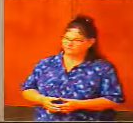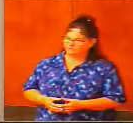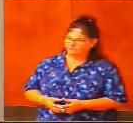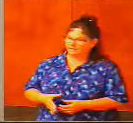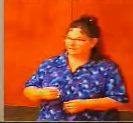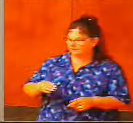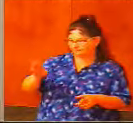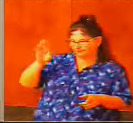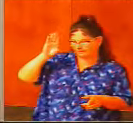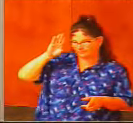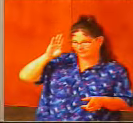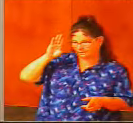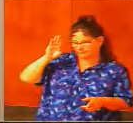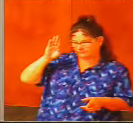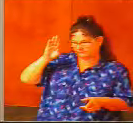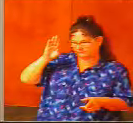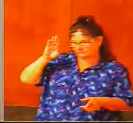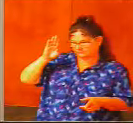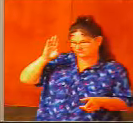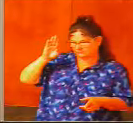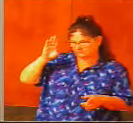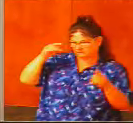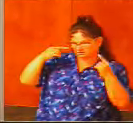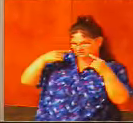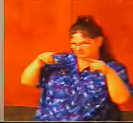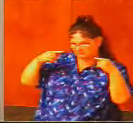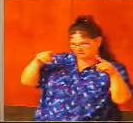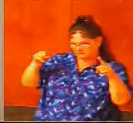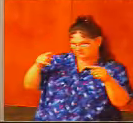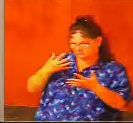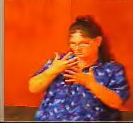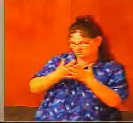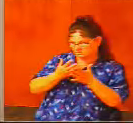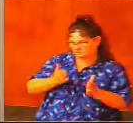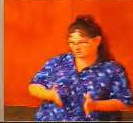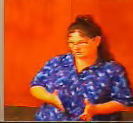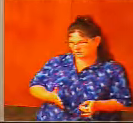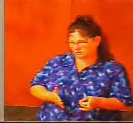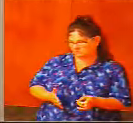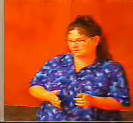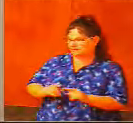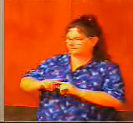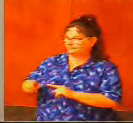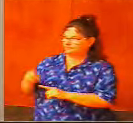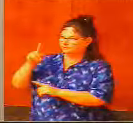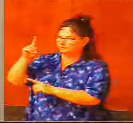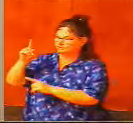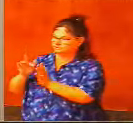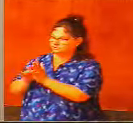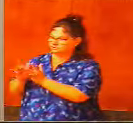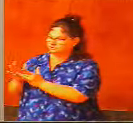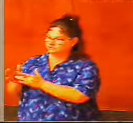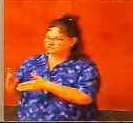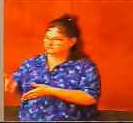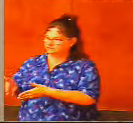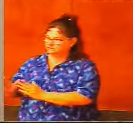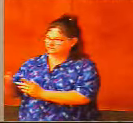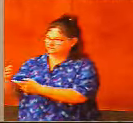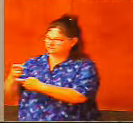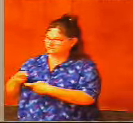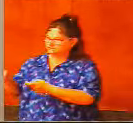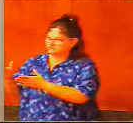And Barabbas was a notorious prisoner, but Jesus is the one who sets sinners free.